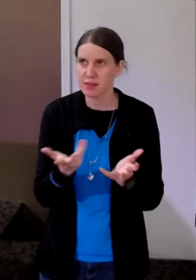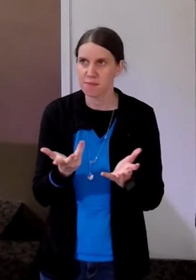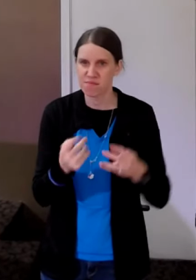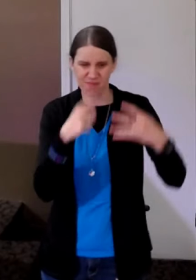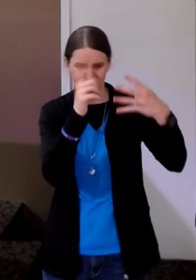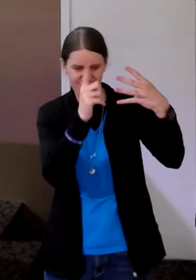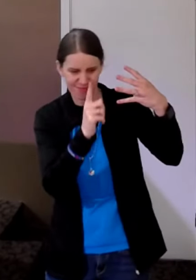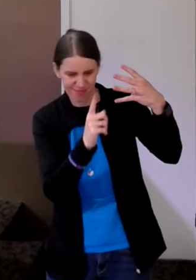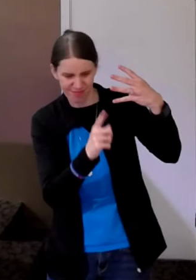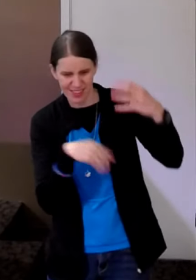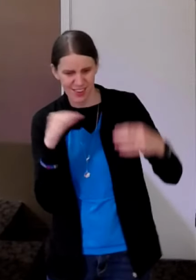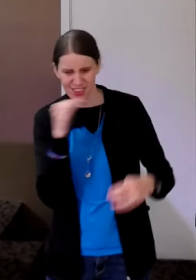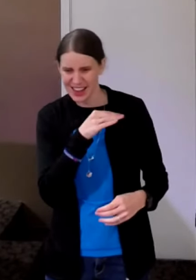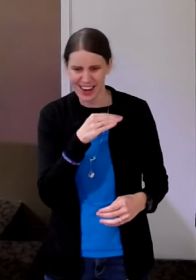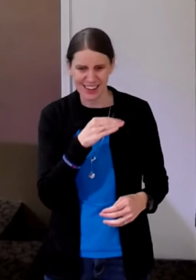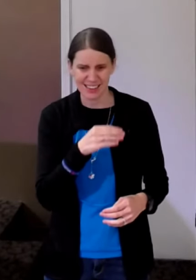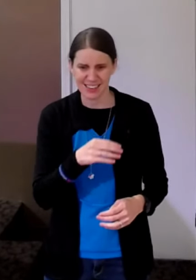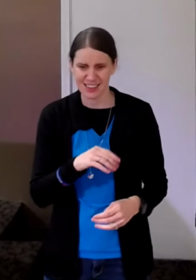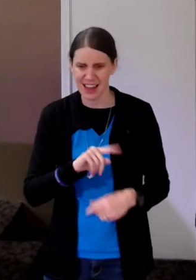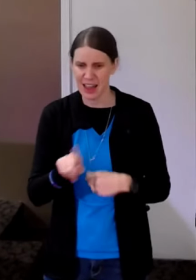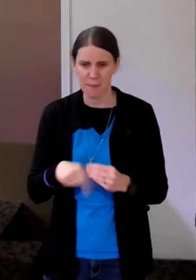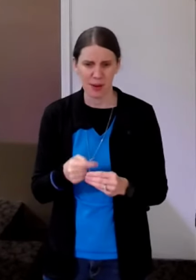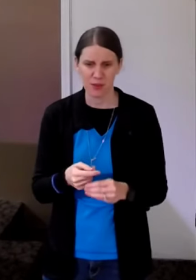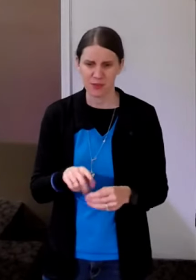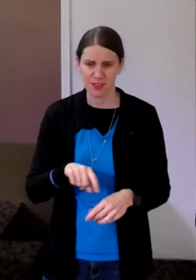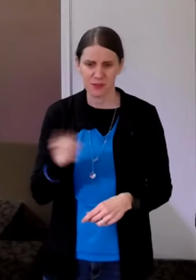these lies about eternal things.